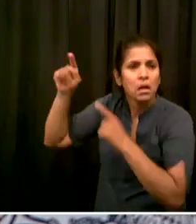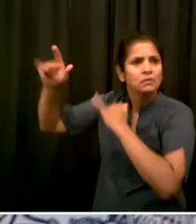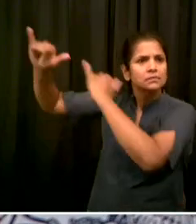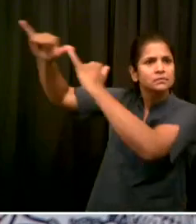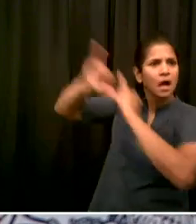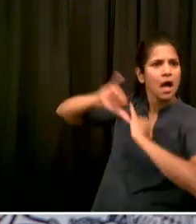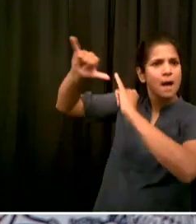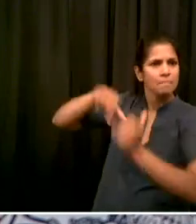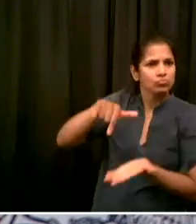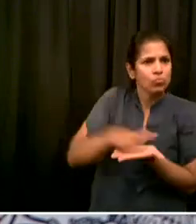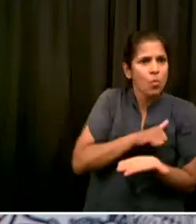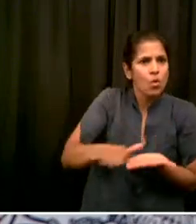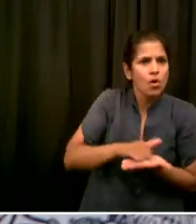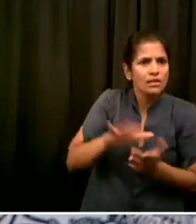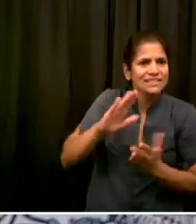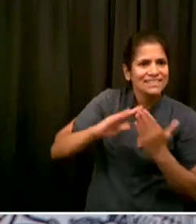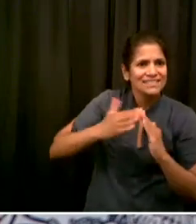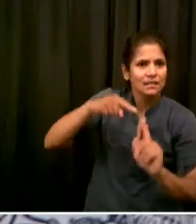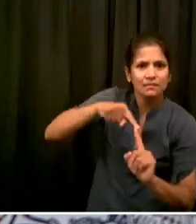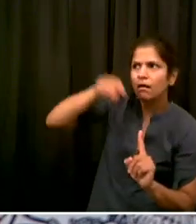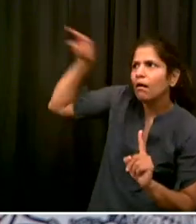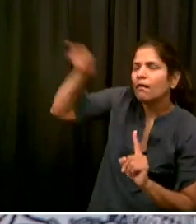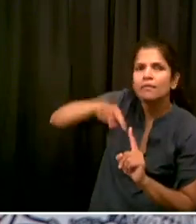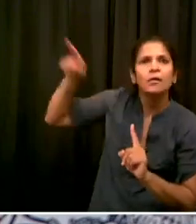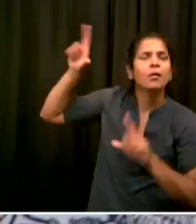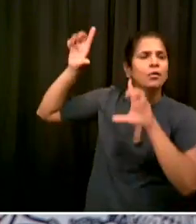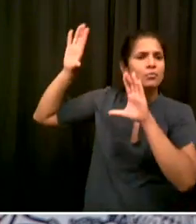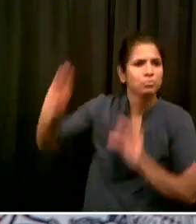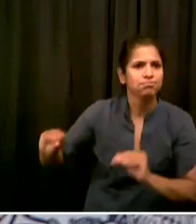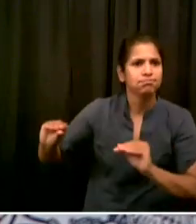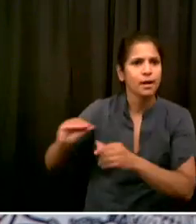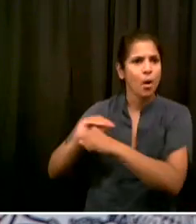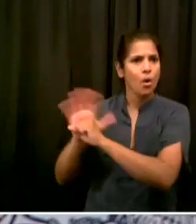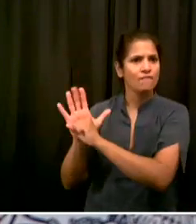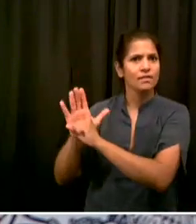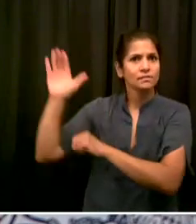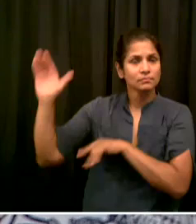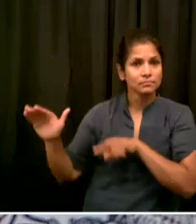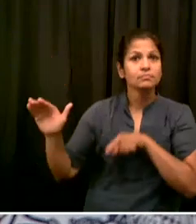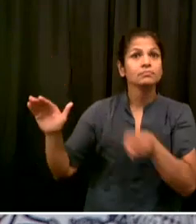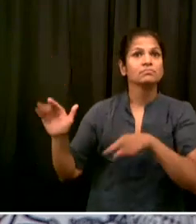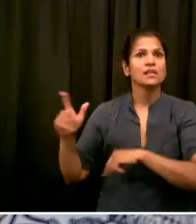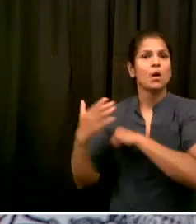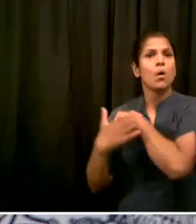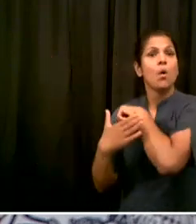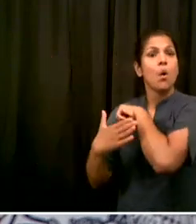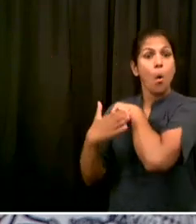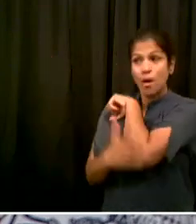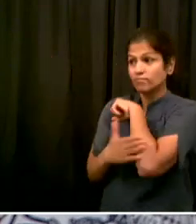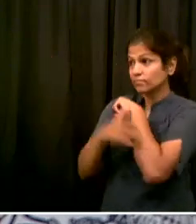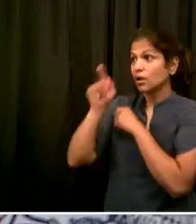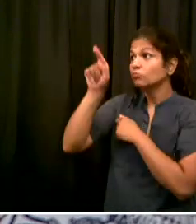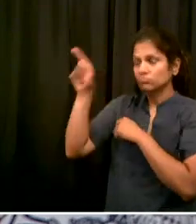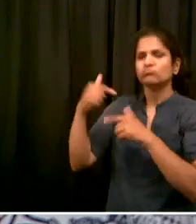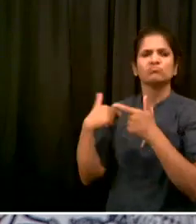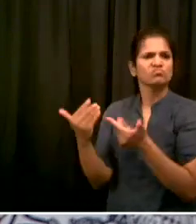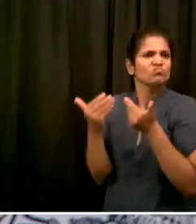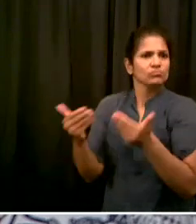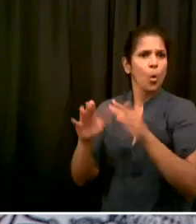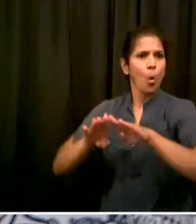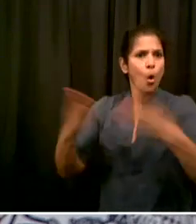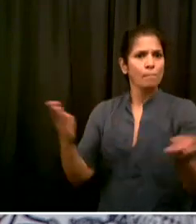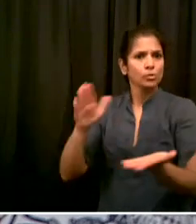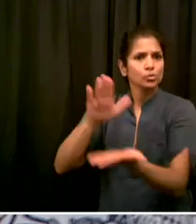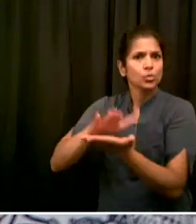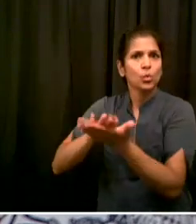still successfully reopened their schools. So that's something that we can take some inspiration from and obviously know that